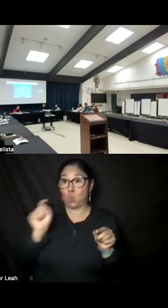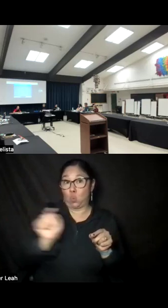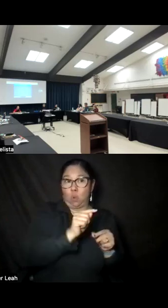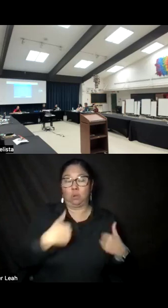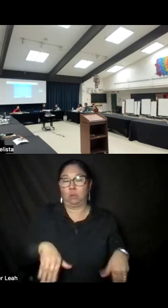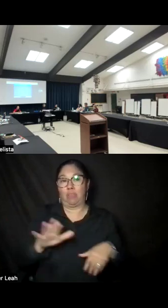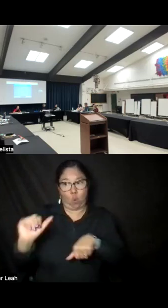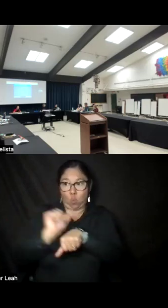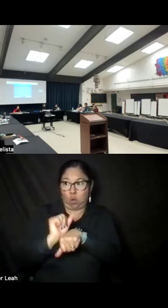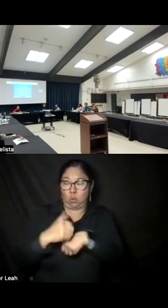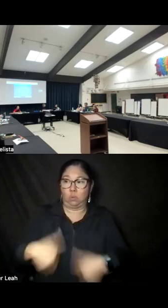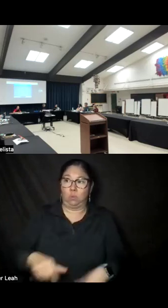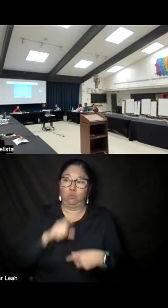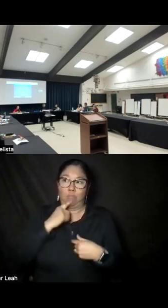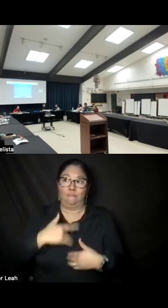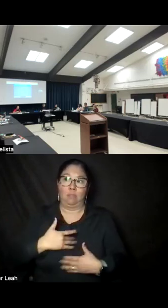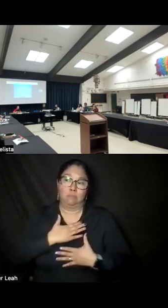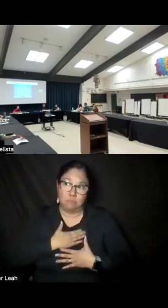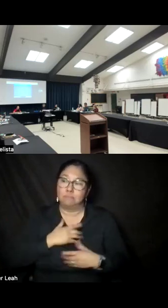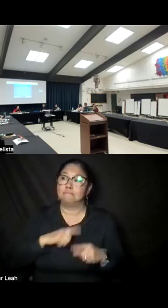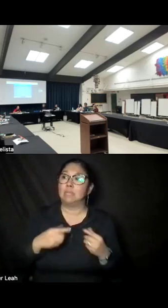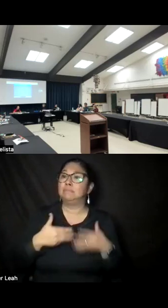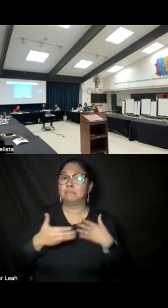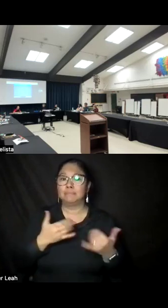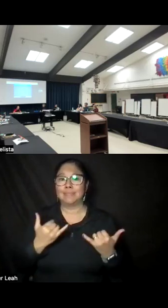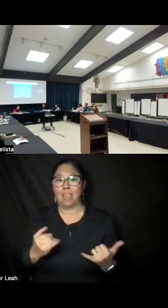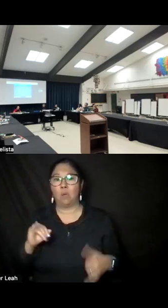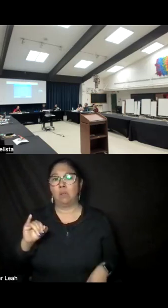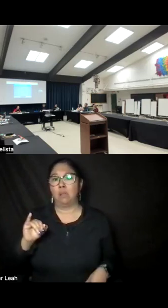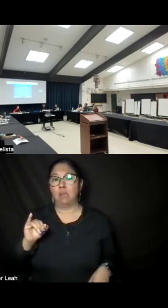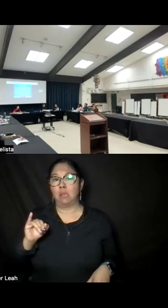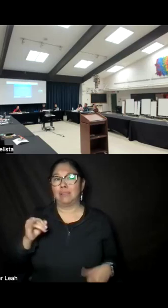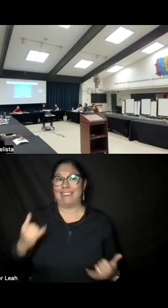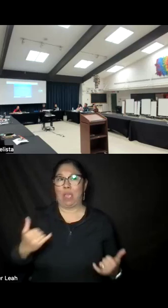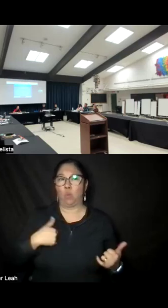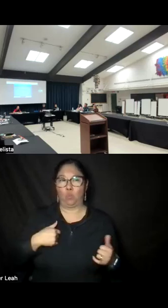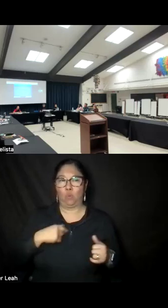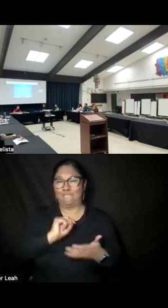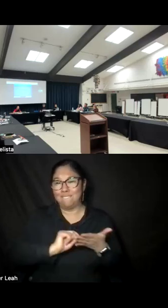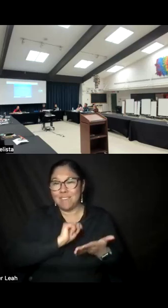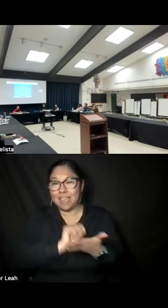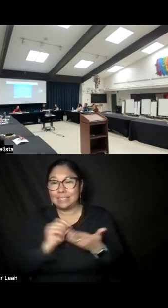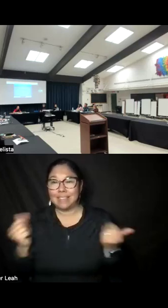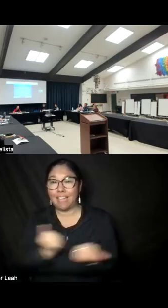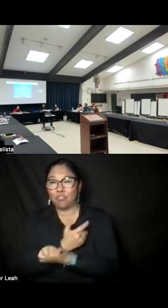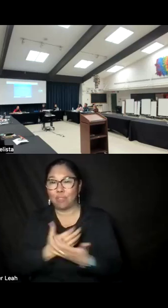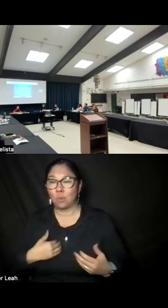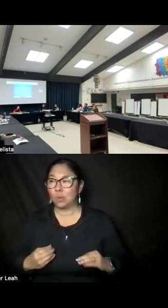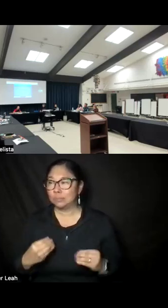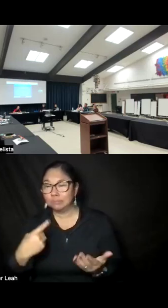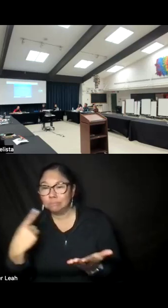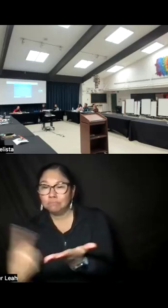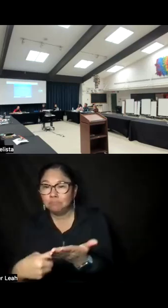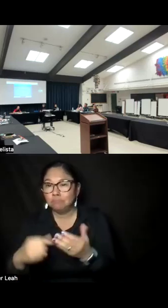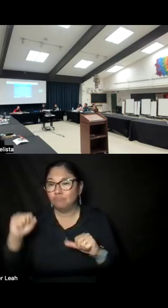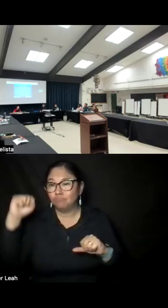spearheading. And again, we're just on we're in the ideation phase where we're getting everything out on the table, and we are eager to